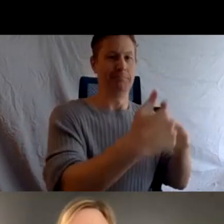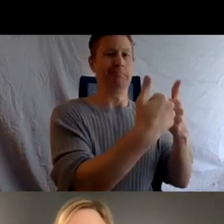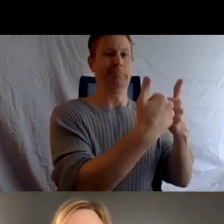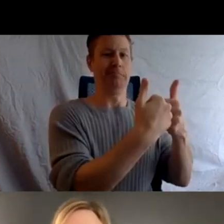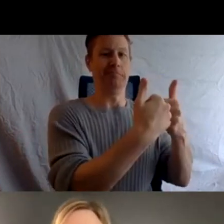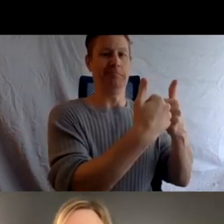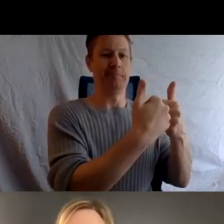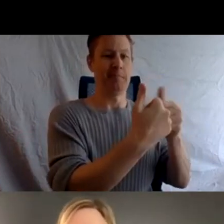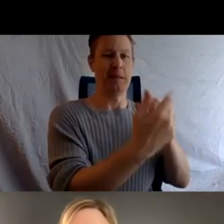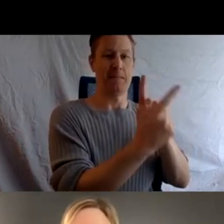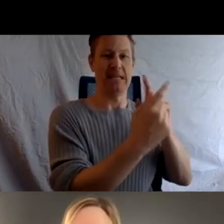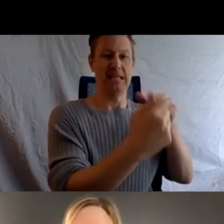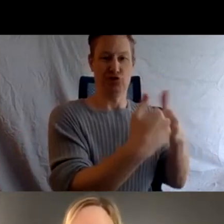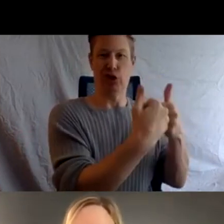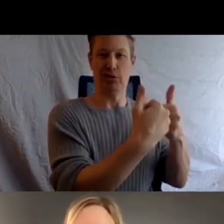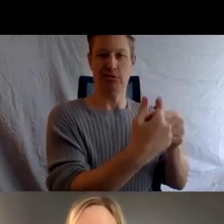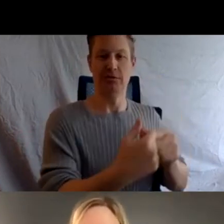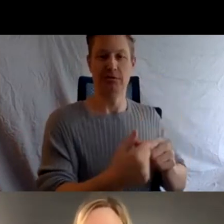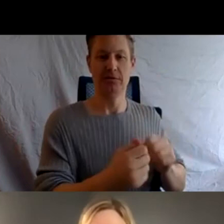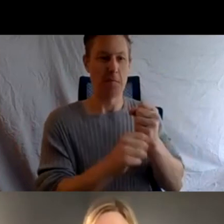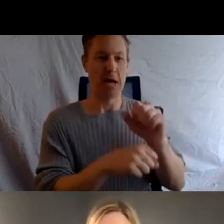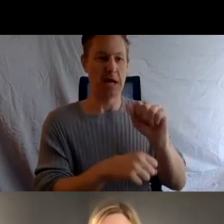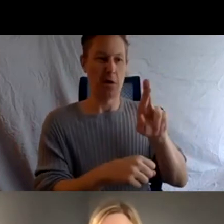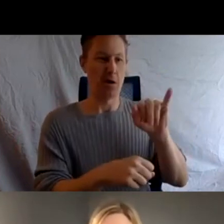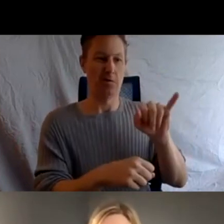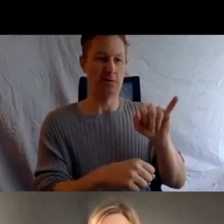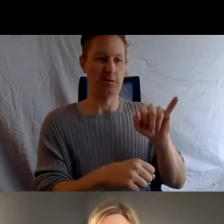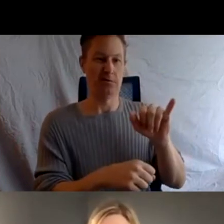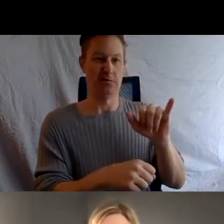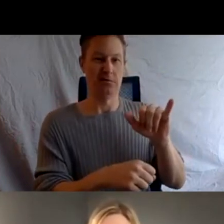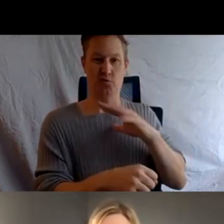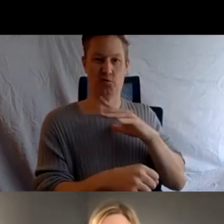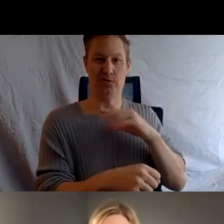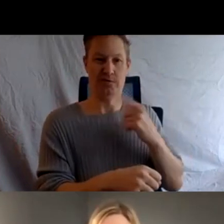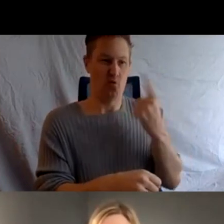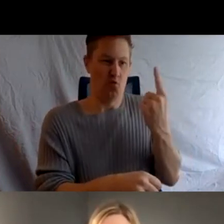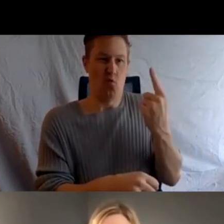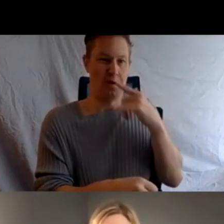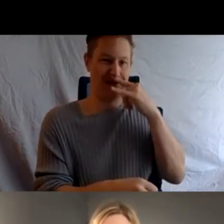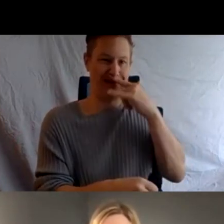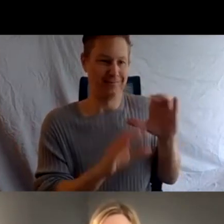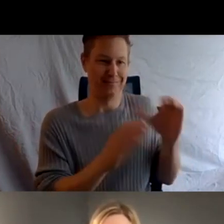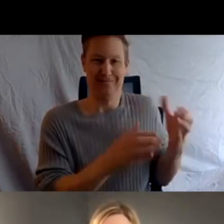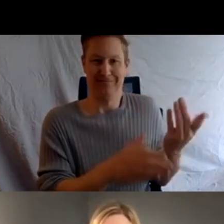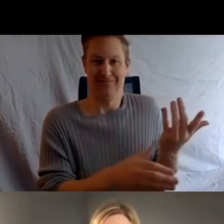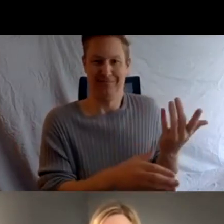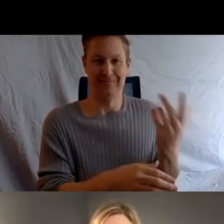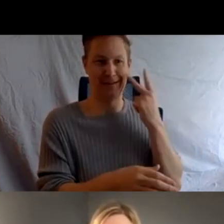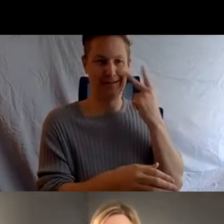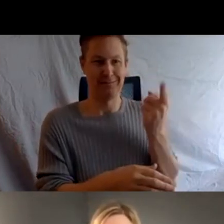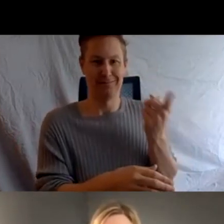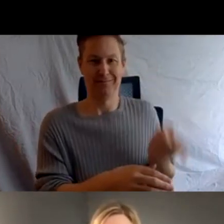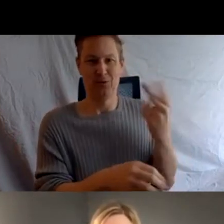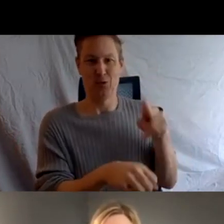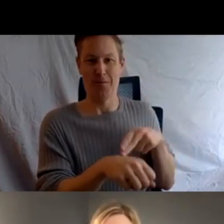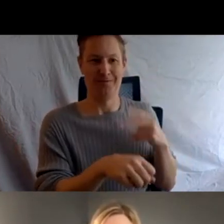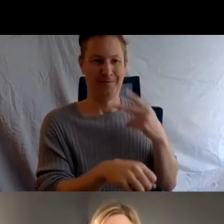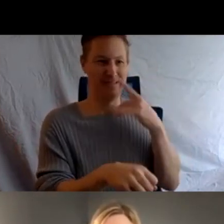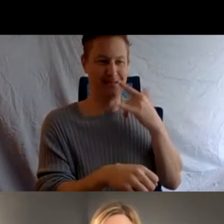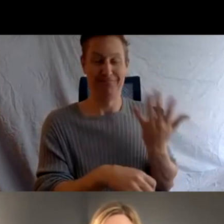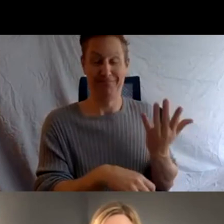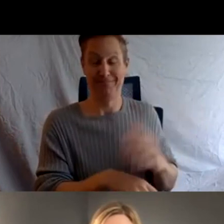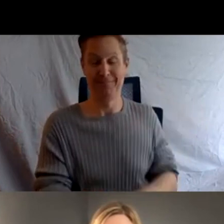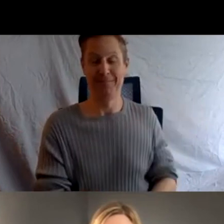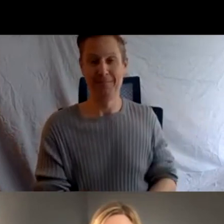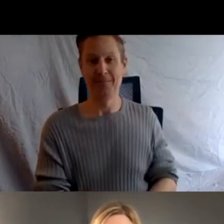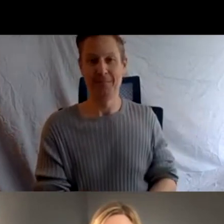and making Ari just Ari. He was just one of the kids. Like, again, I just see him as one of the kids, and he,